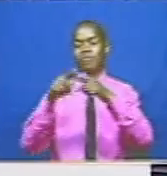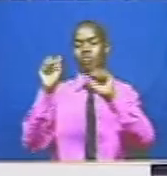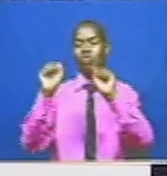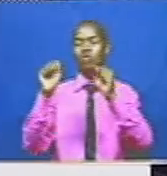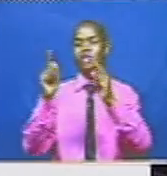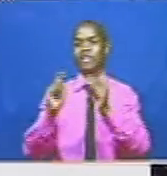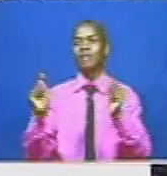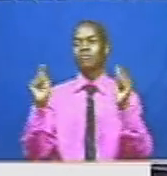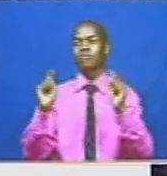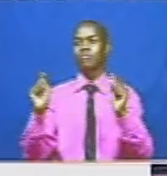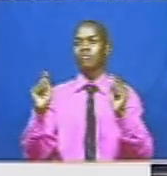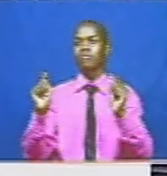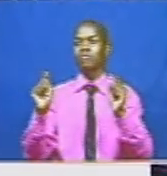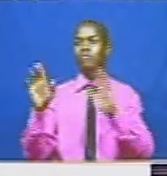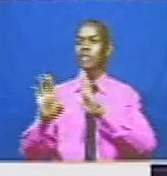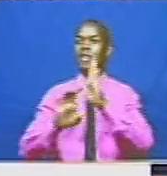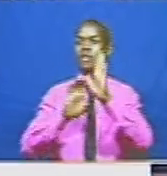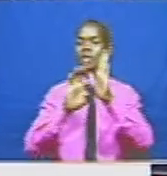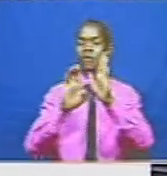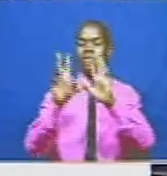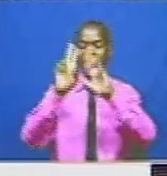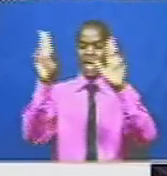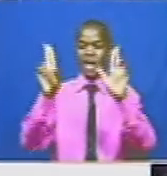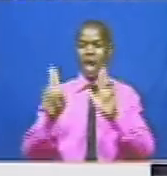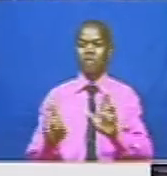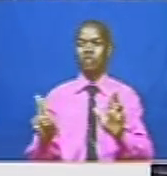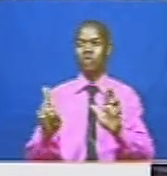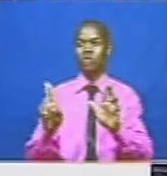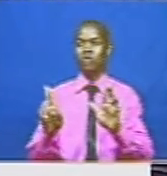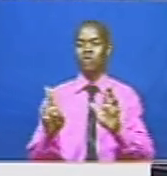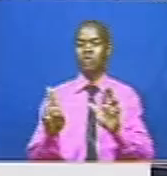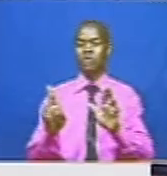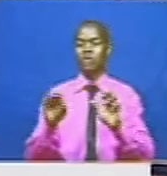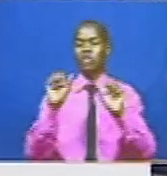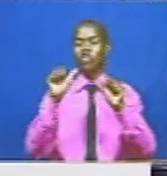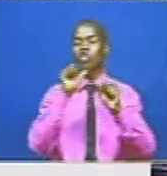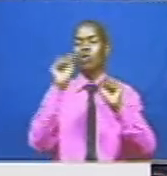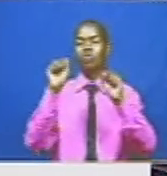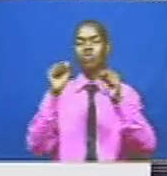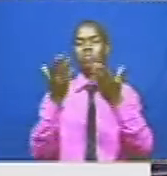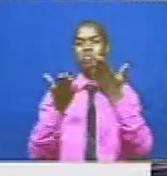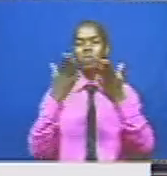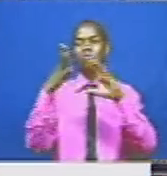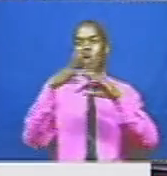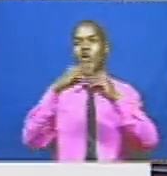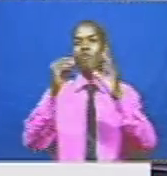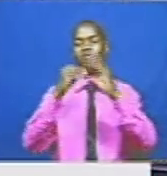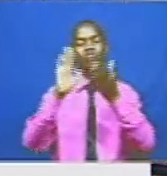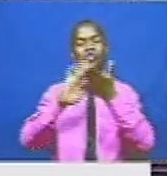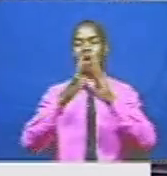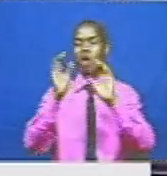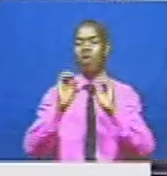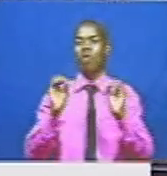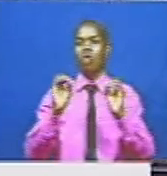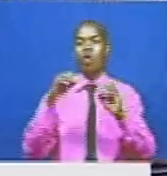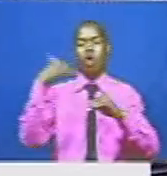So for example, internationally, if we market a product today, we should not get to the comfort zone and feel that we've made it. We should keep on reminding people all the